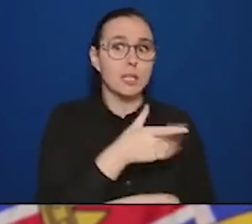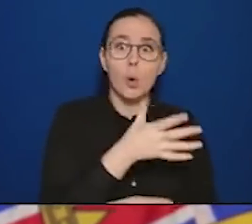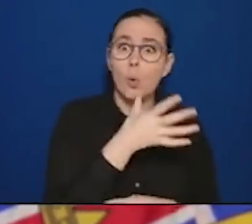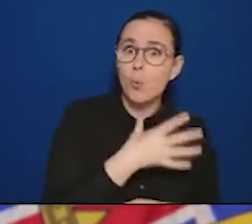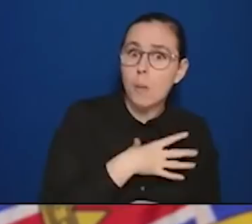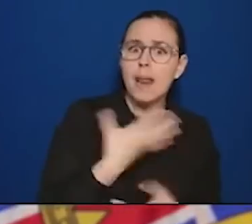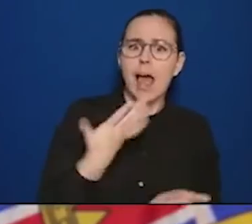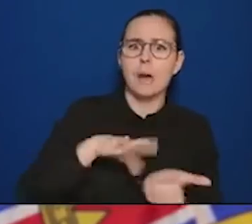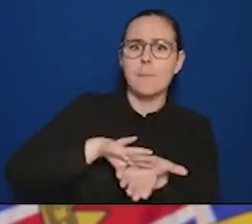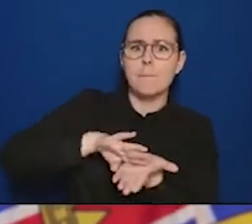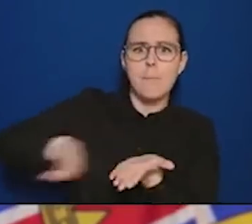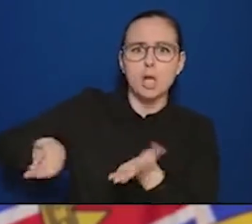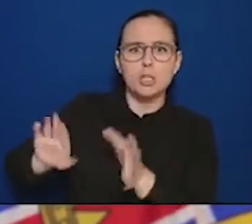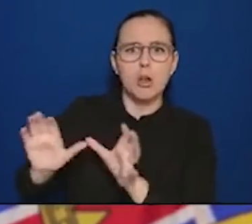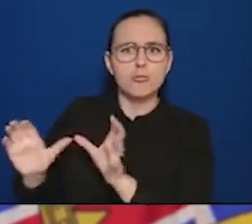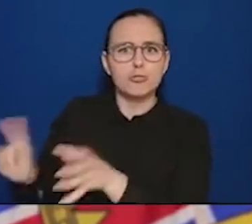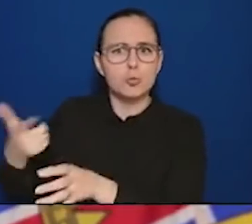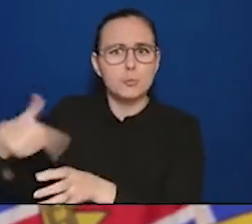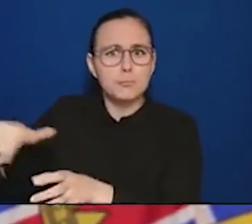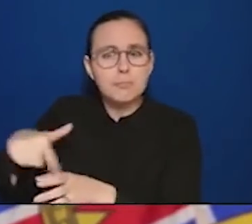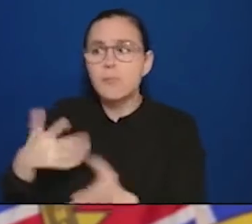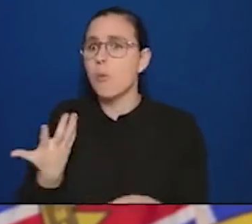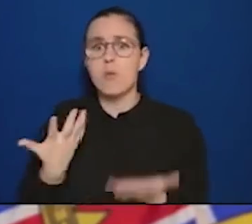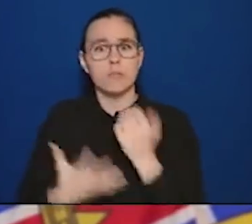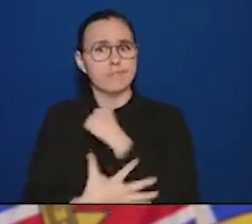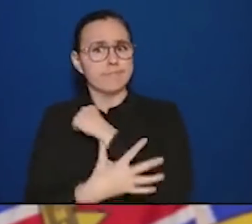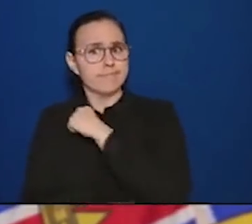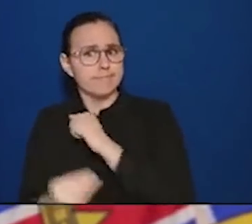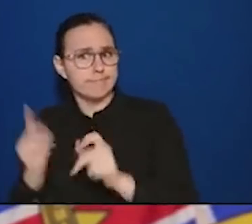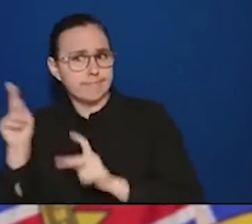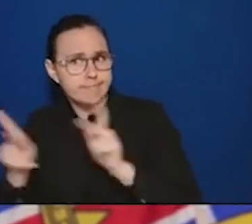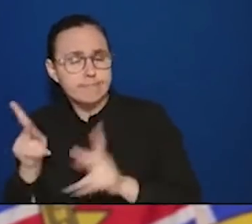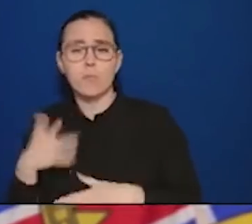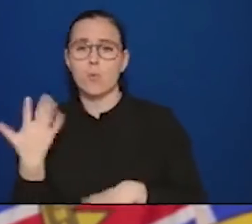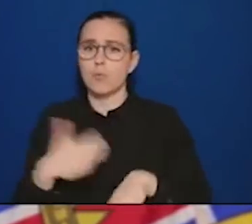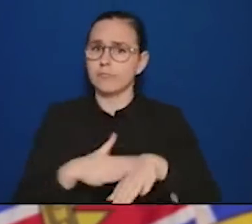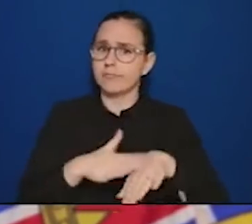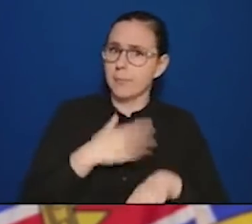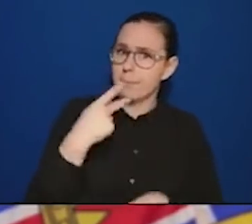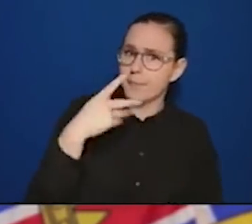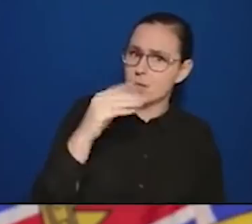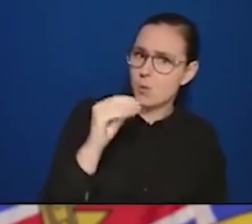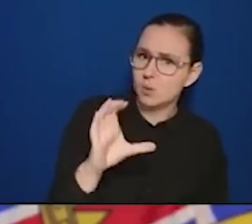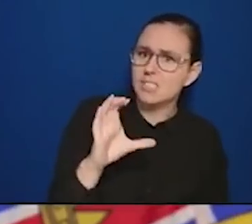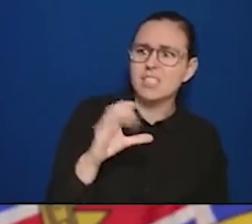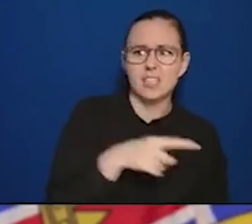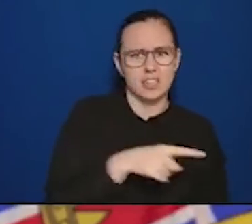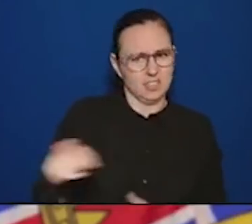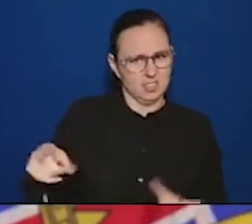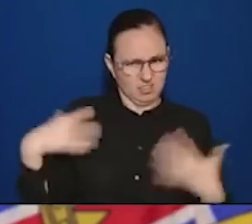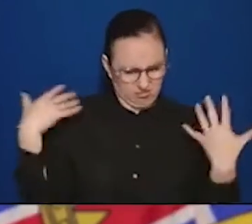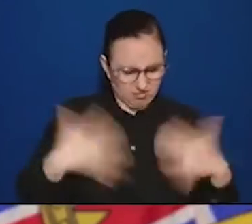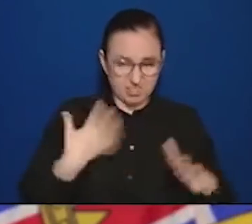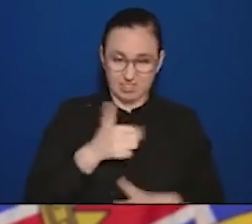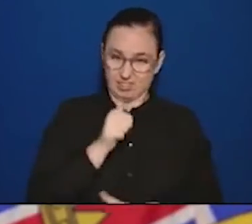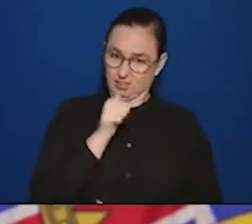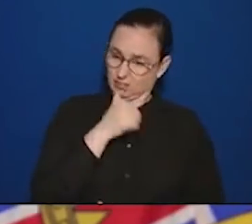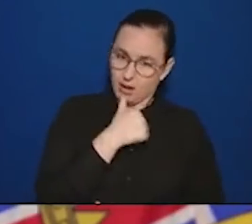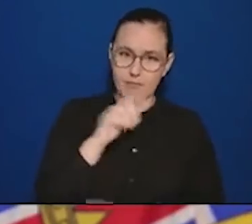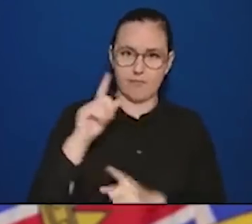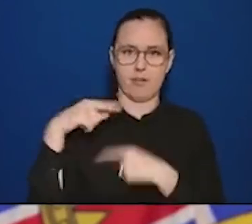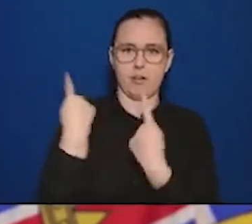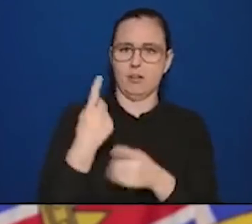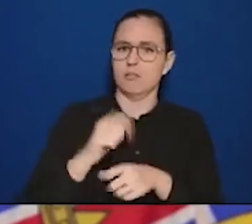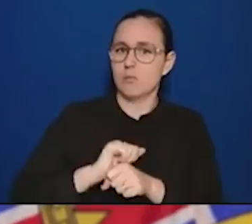income people, and racialized people have carried a much heavier burden during this pandemic. And we know that economic policies have